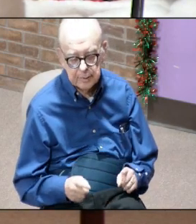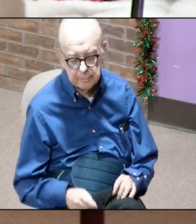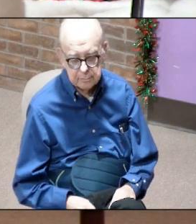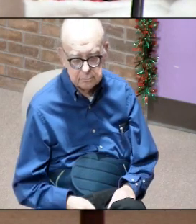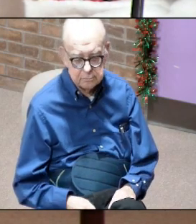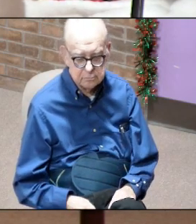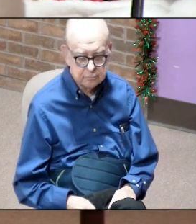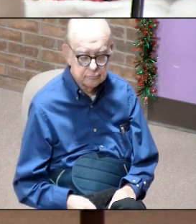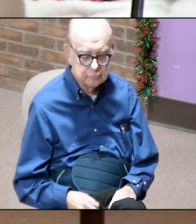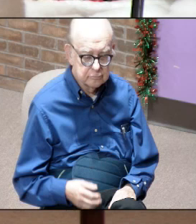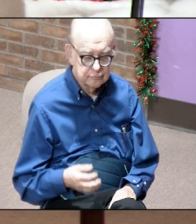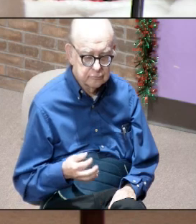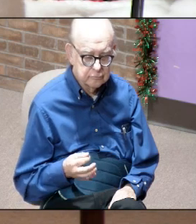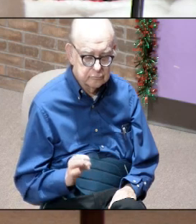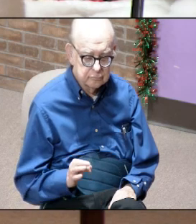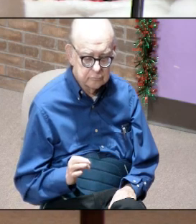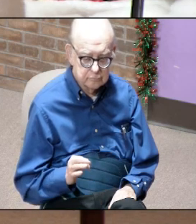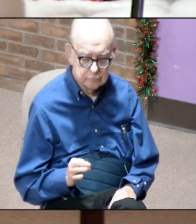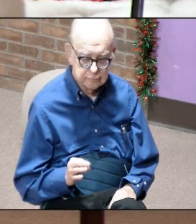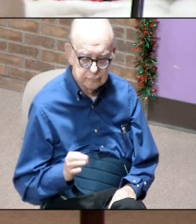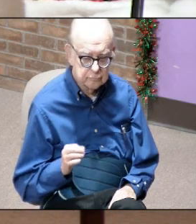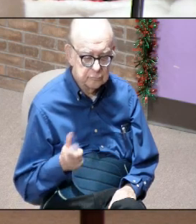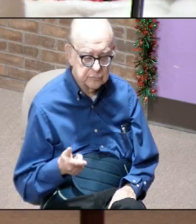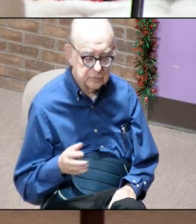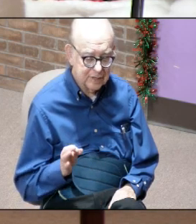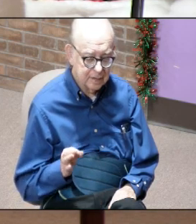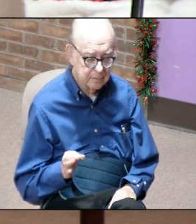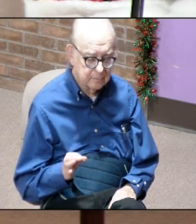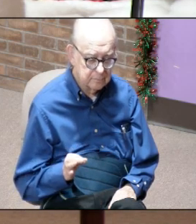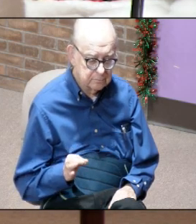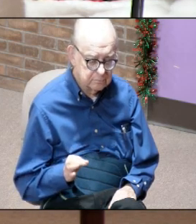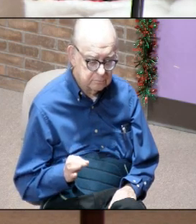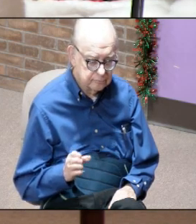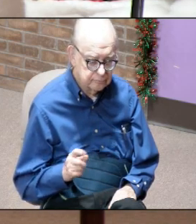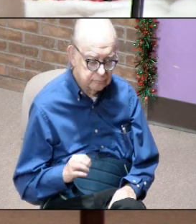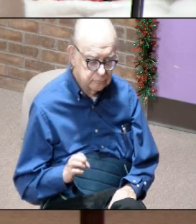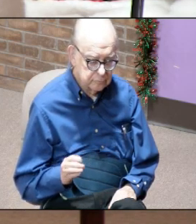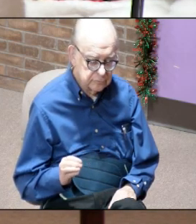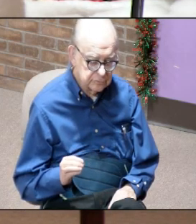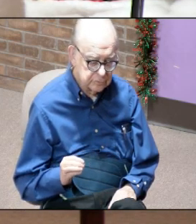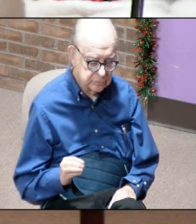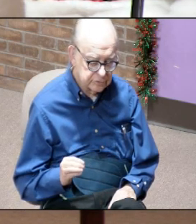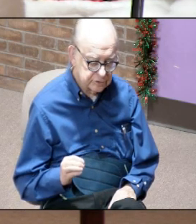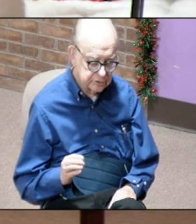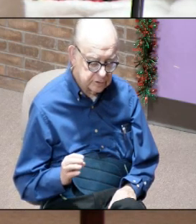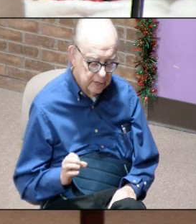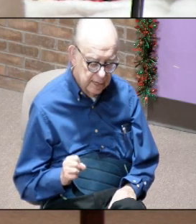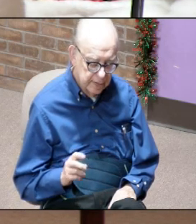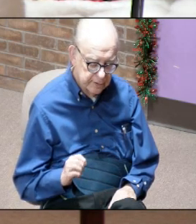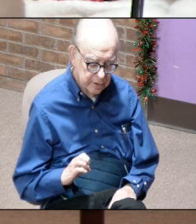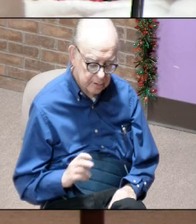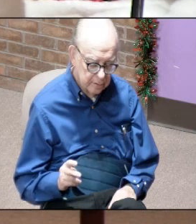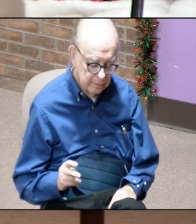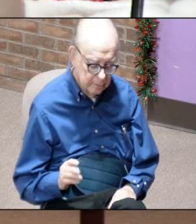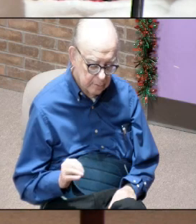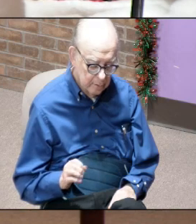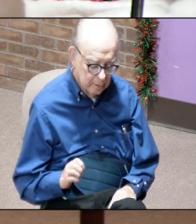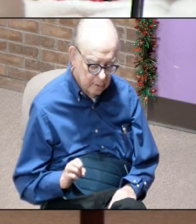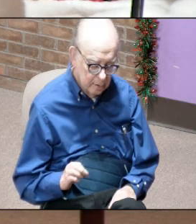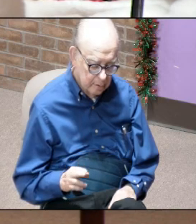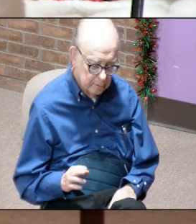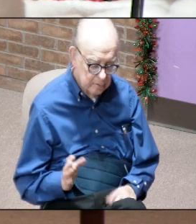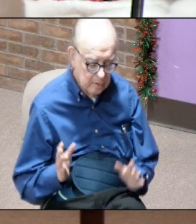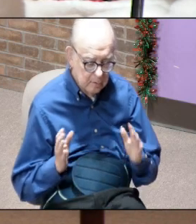Yeah. I think it was 1929. And the stock market it was the stock market crash of 1929,